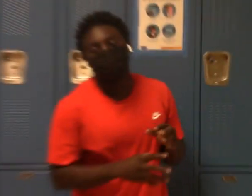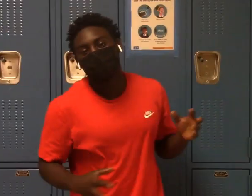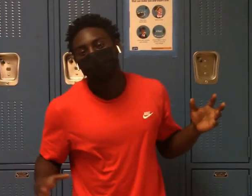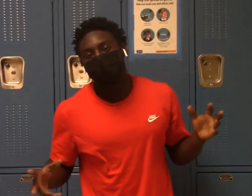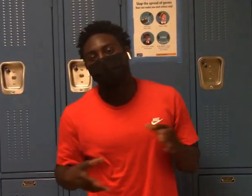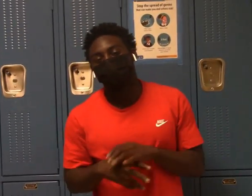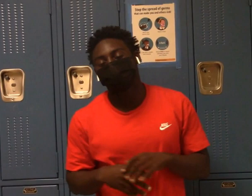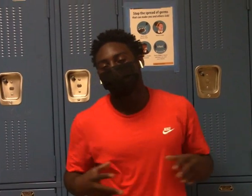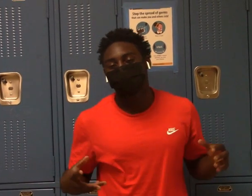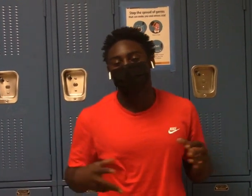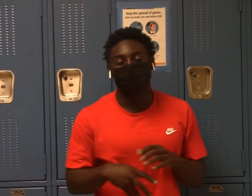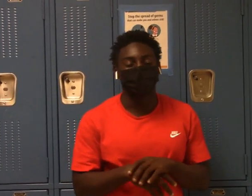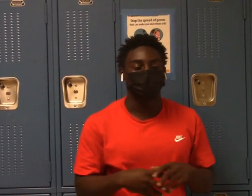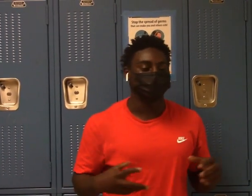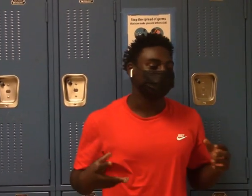food. I'm proud to be Haitian